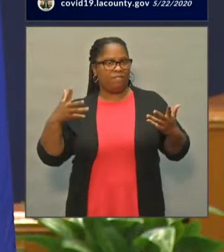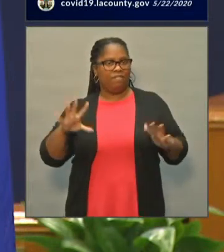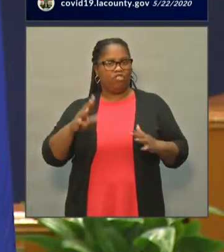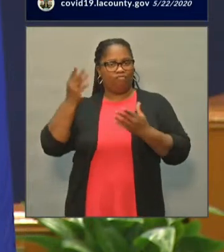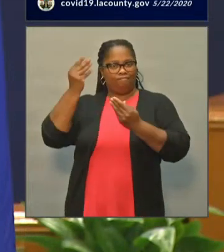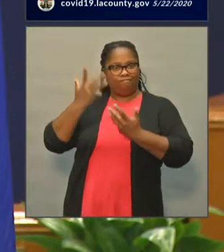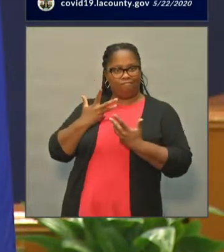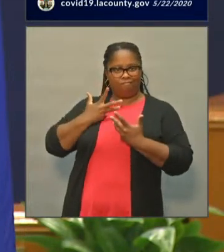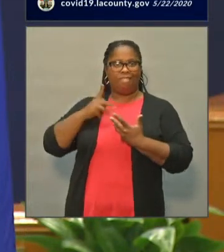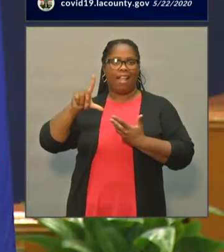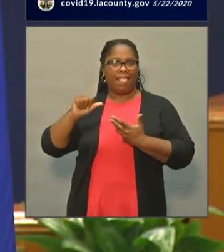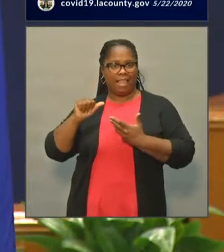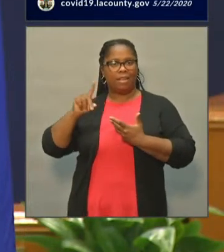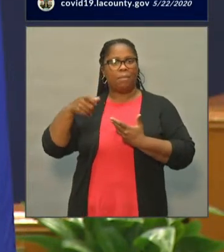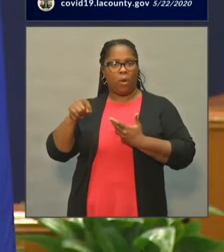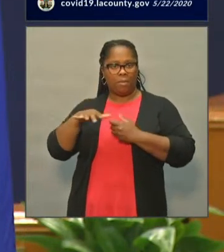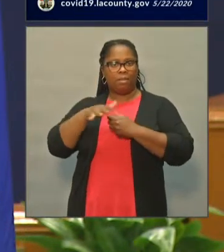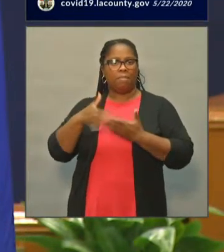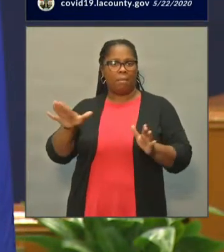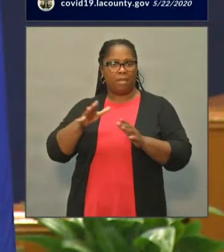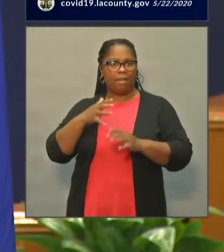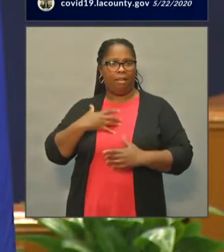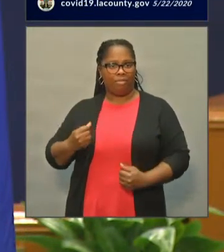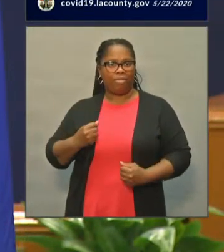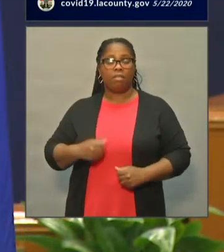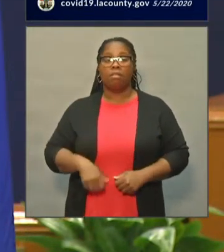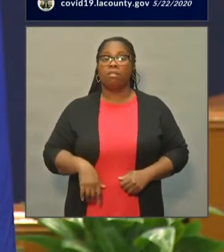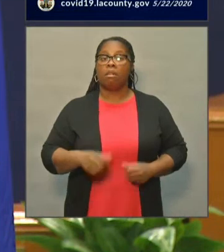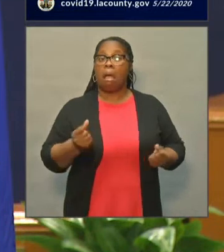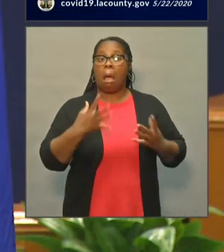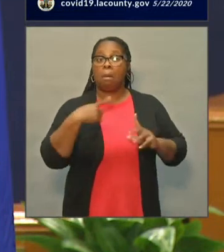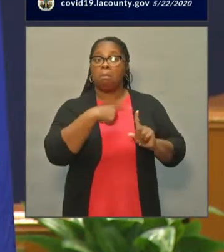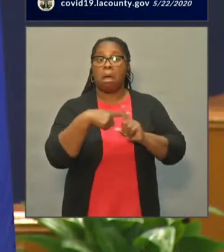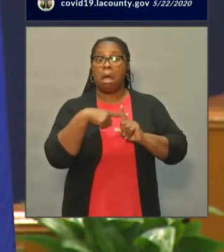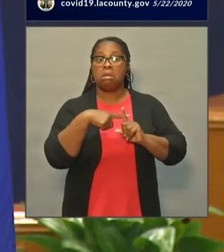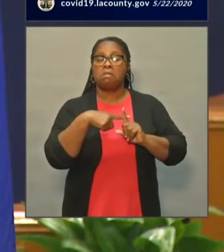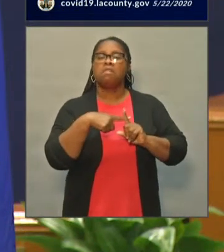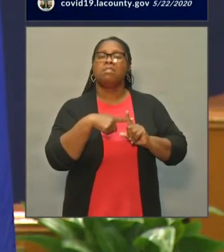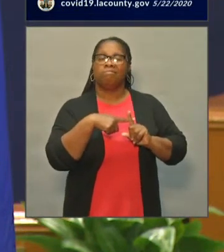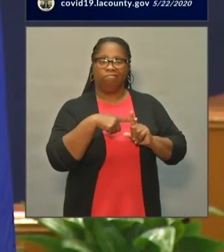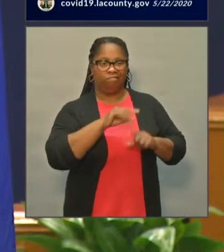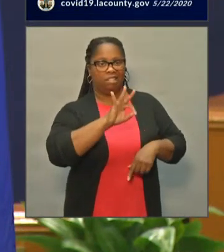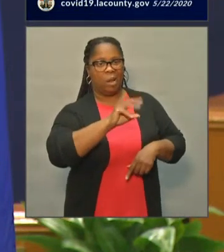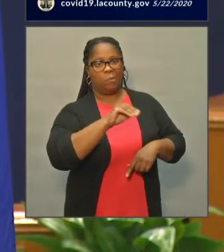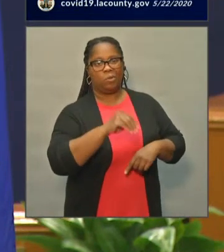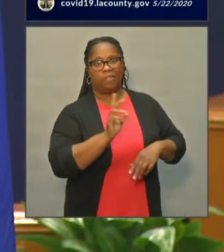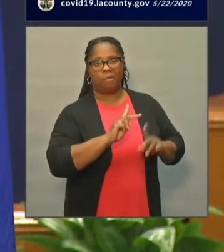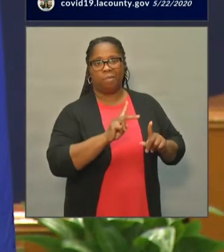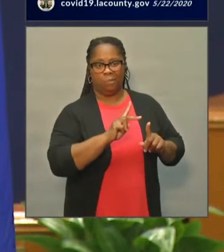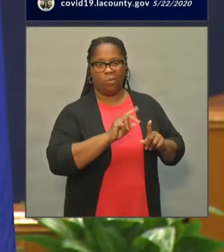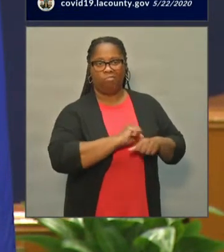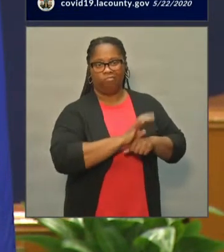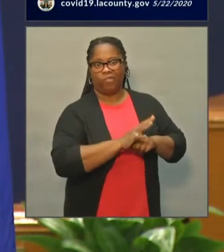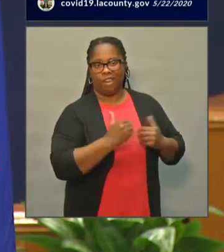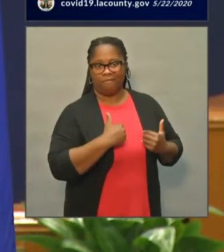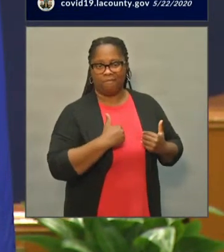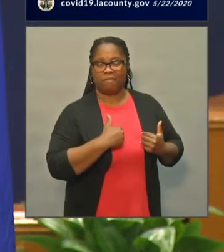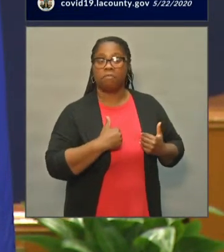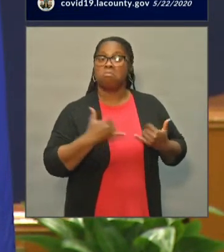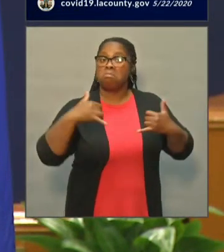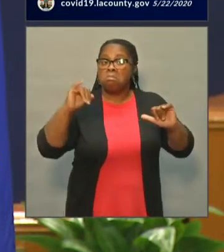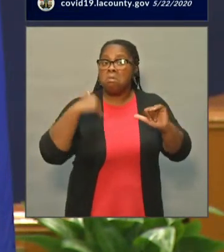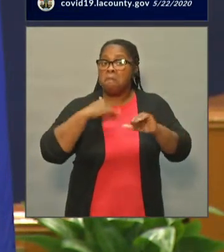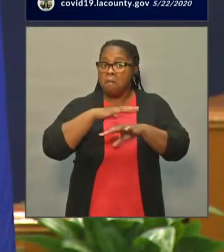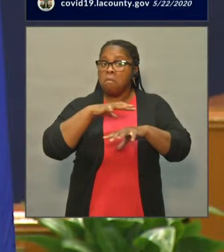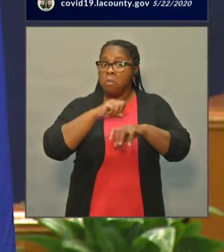Health, and 9% of the people tested were positive. There are still appointments available at the regional testing sites, and